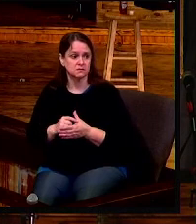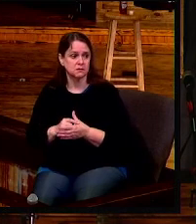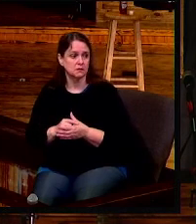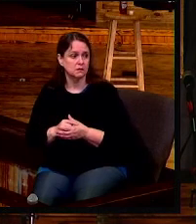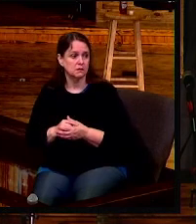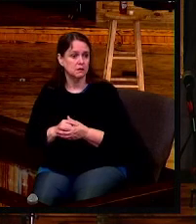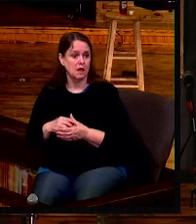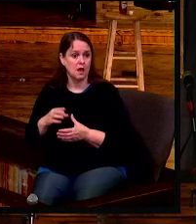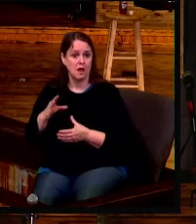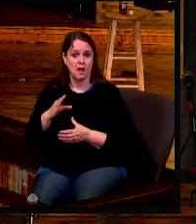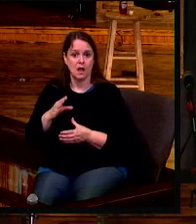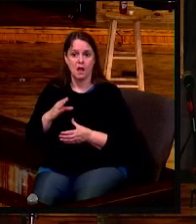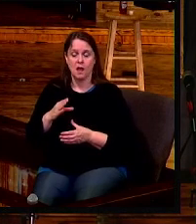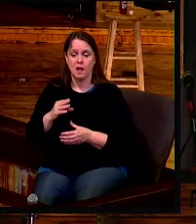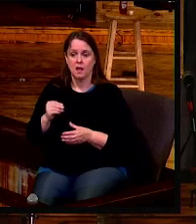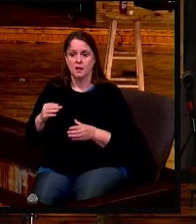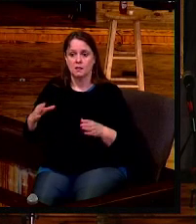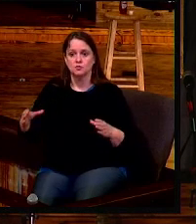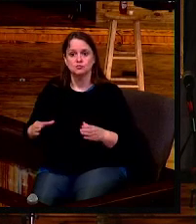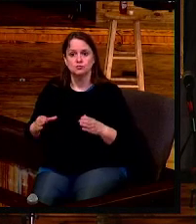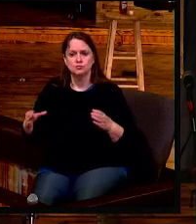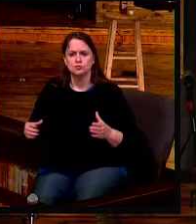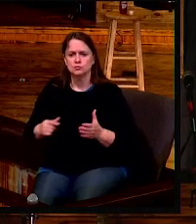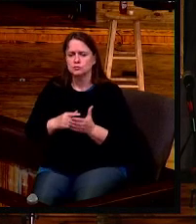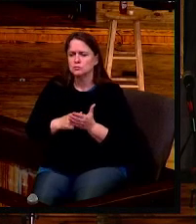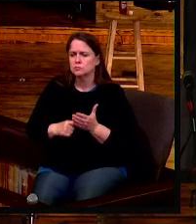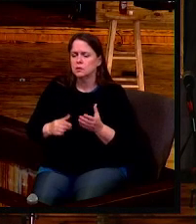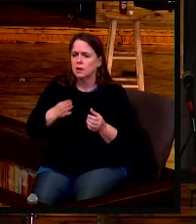company, or whether it's taking out the trash,